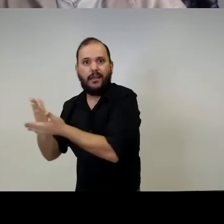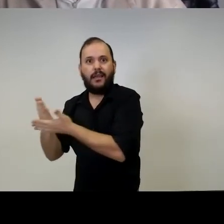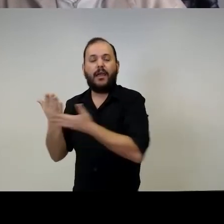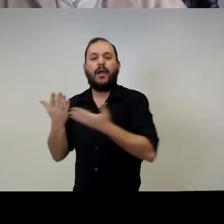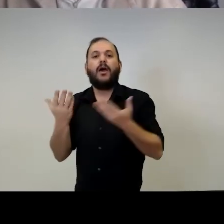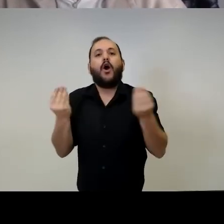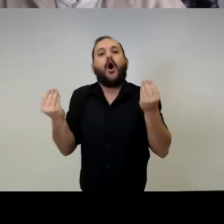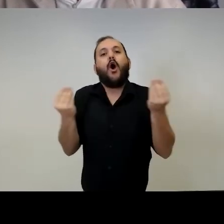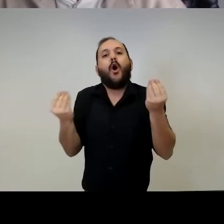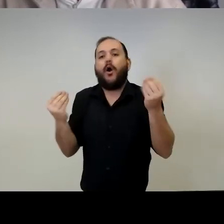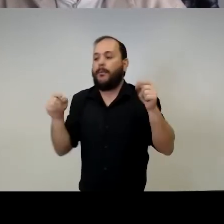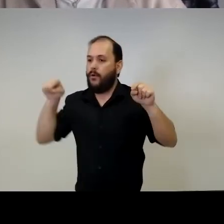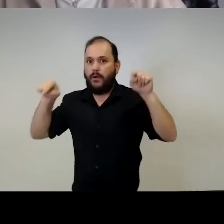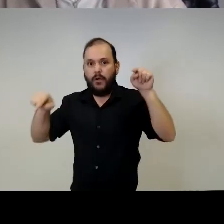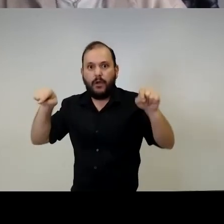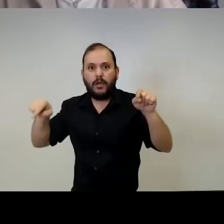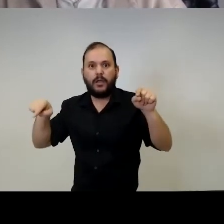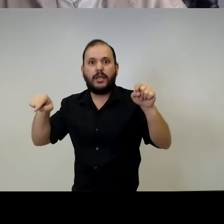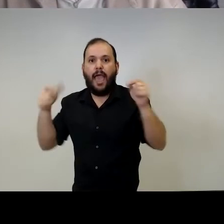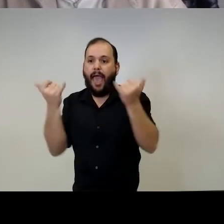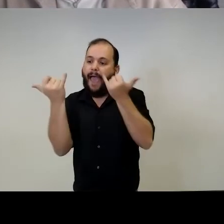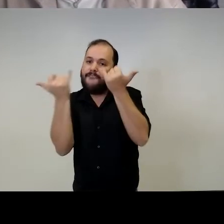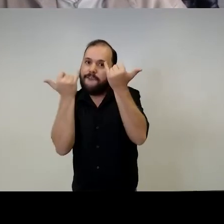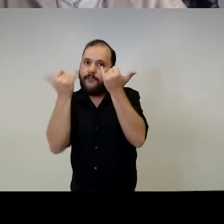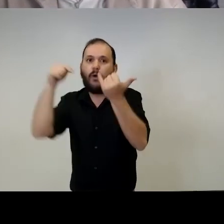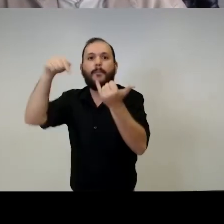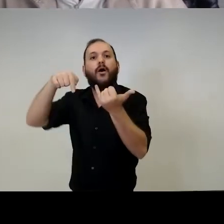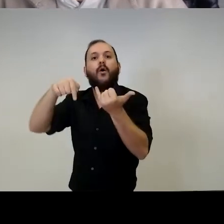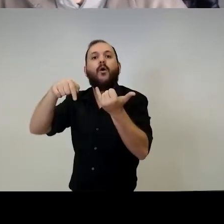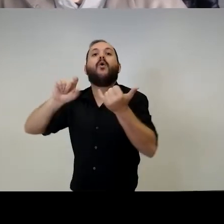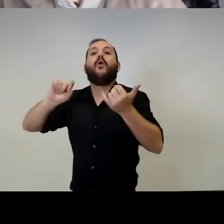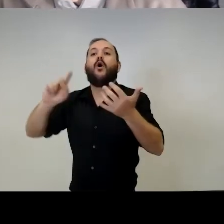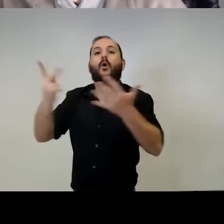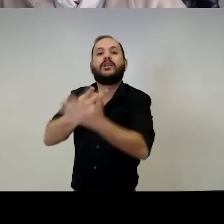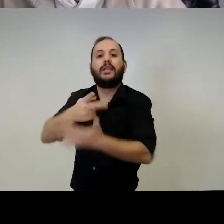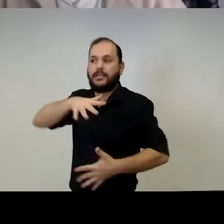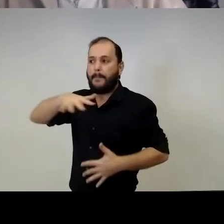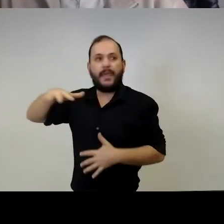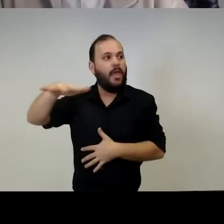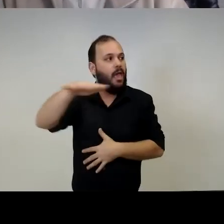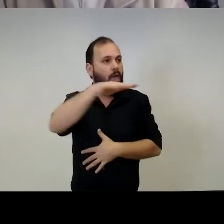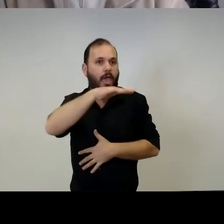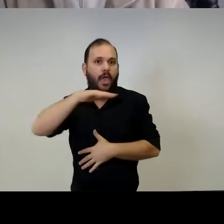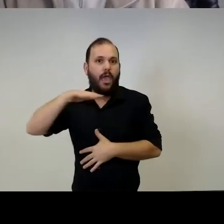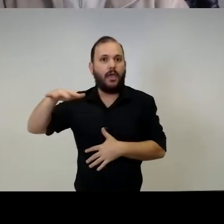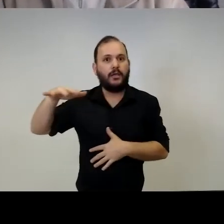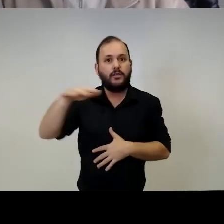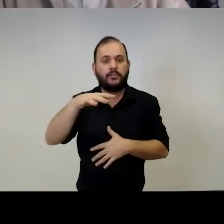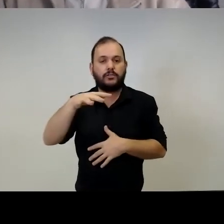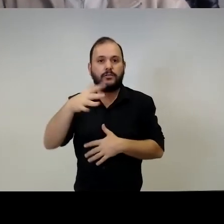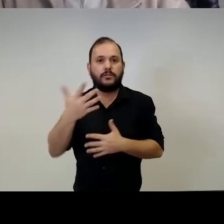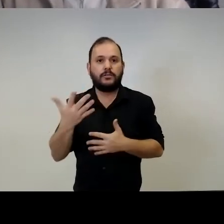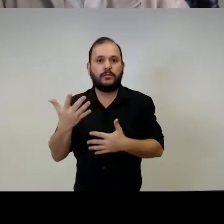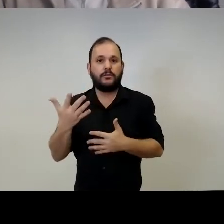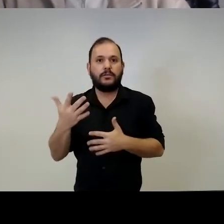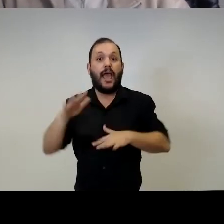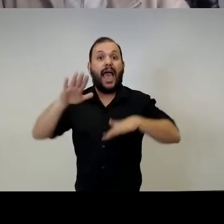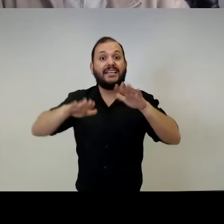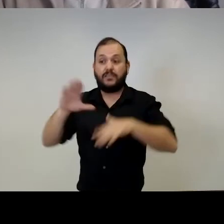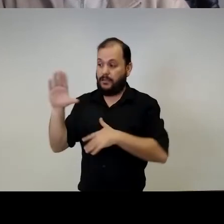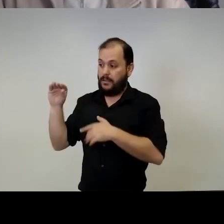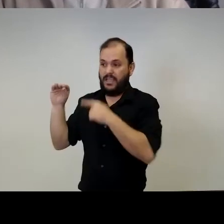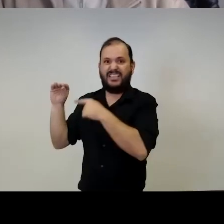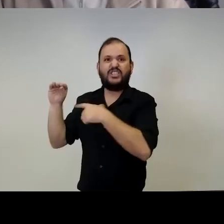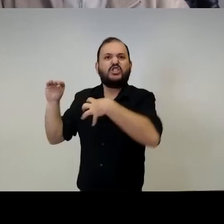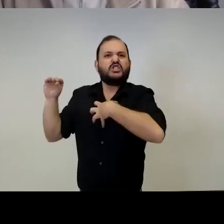interpreters add in speeches information about what happens in the room, sometimes about the accent of the speaker,